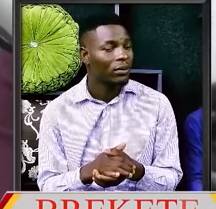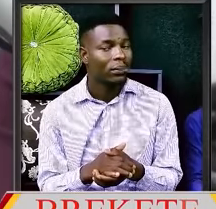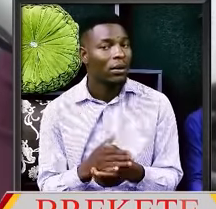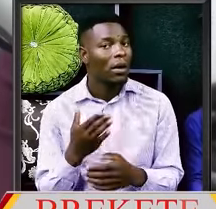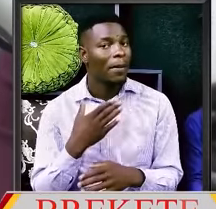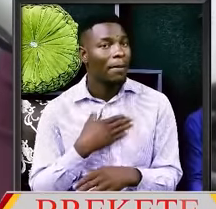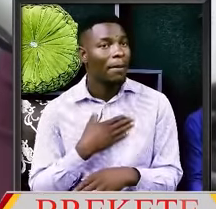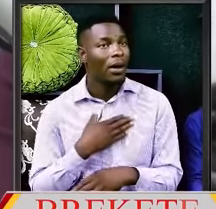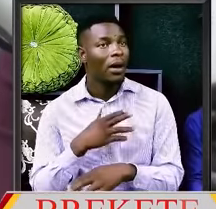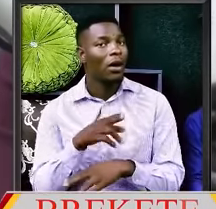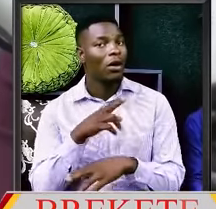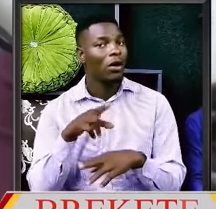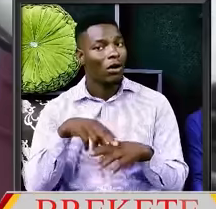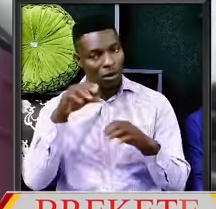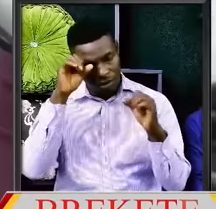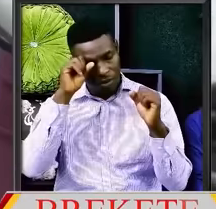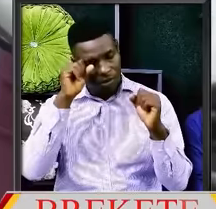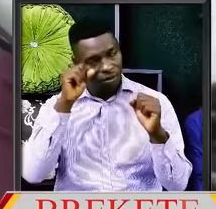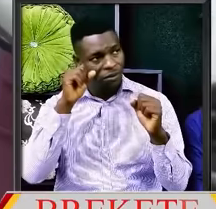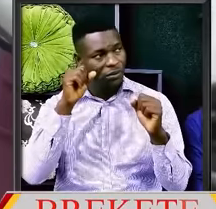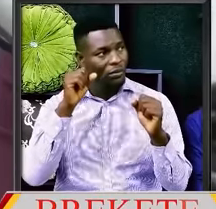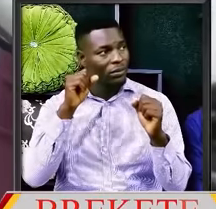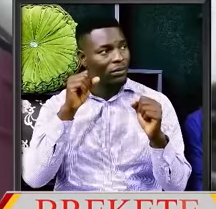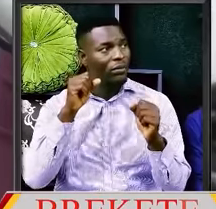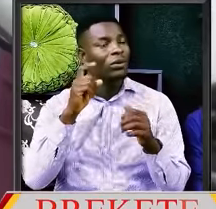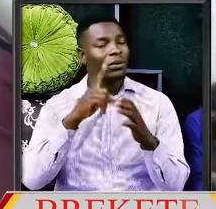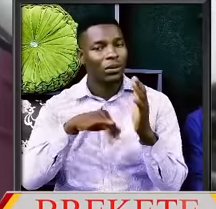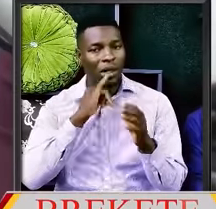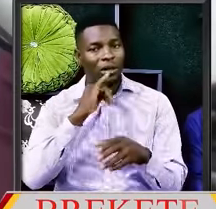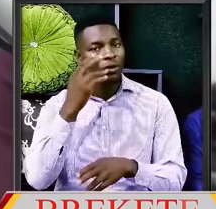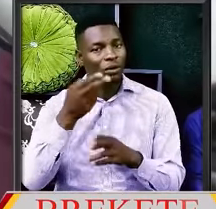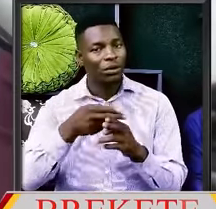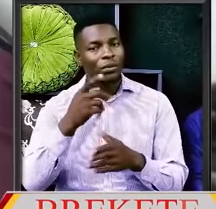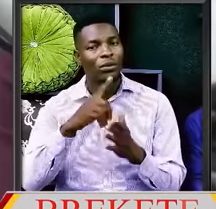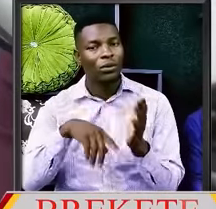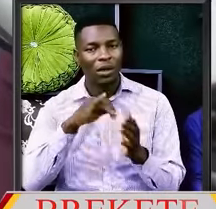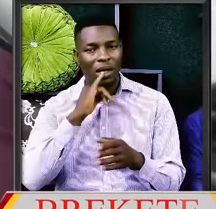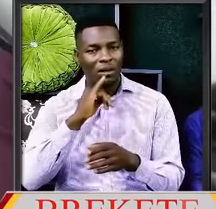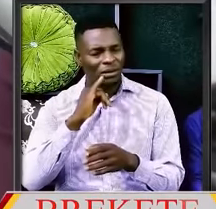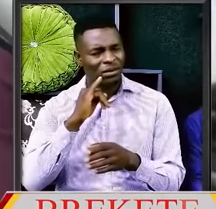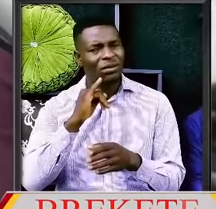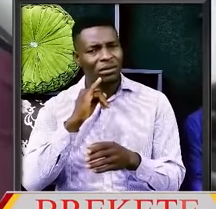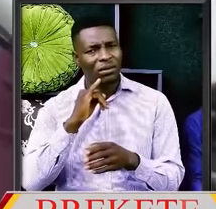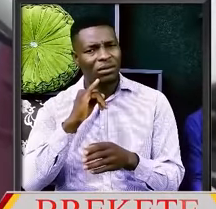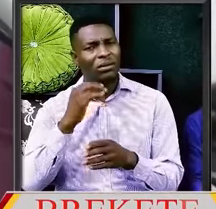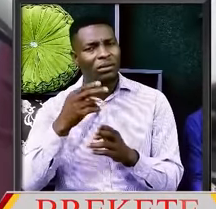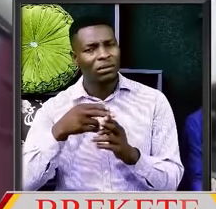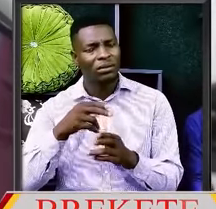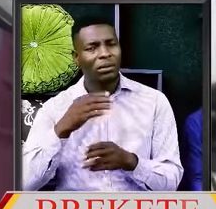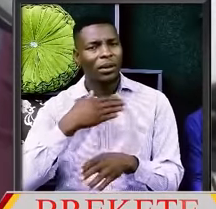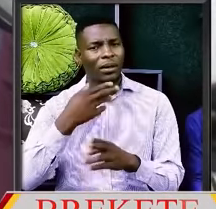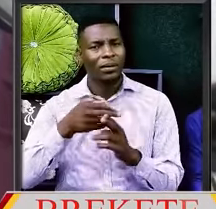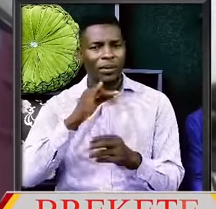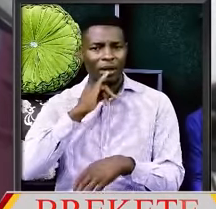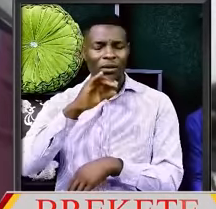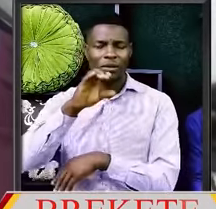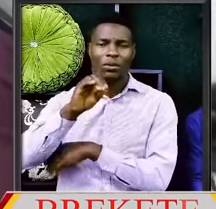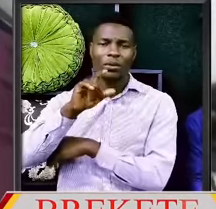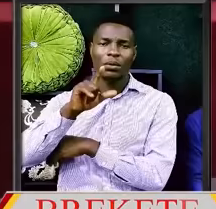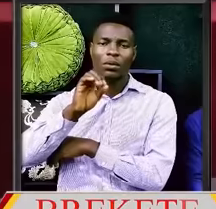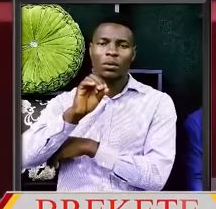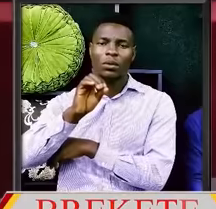ordinary president, I didn't happy to get this today. Waiting be your name. Where are you there? I'm not from waiting be your country. My name now, Oluwaseun Jacob.